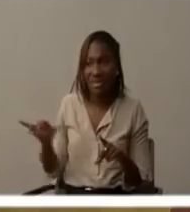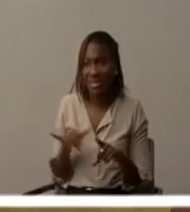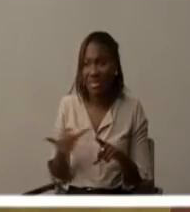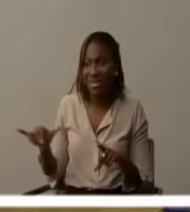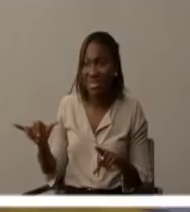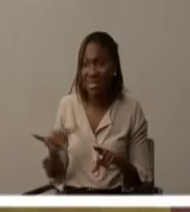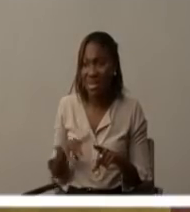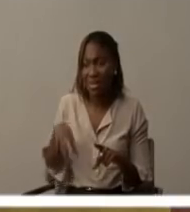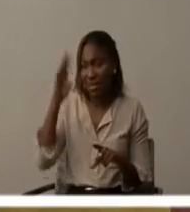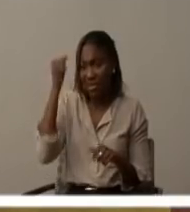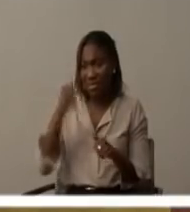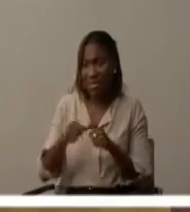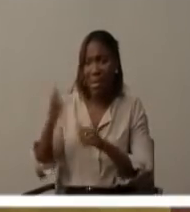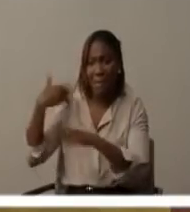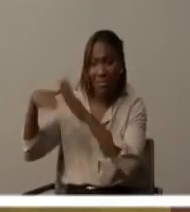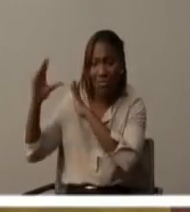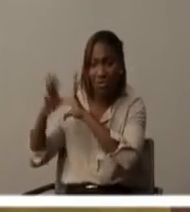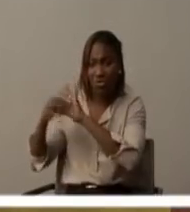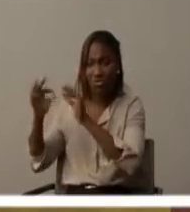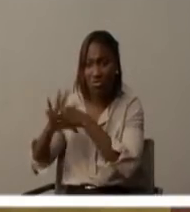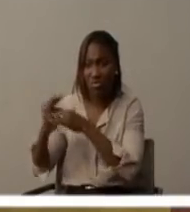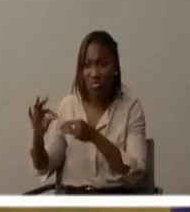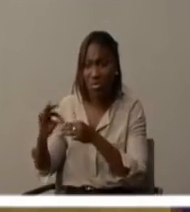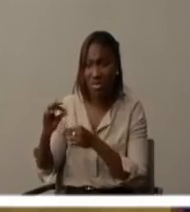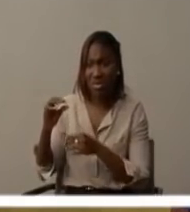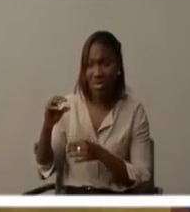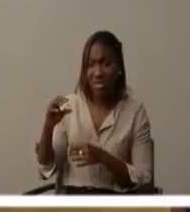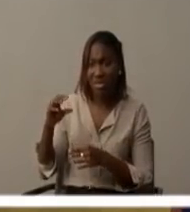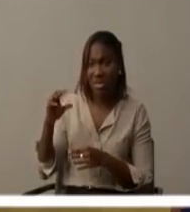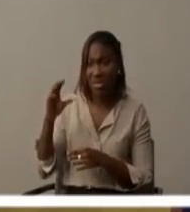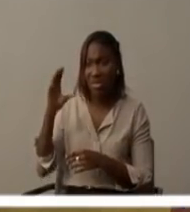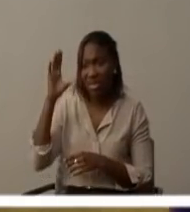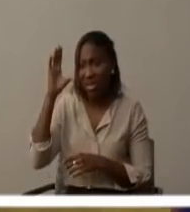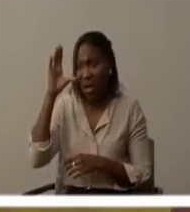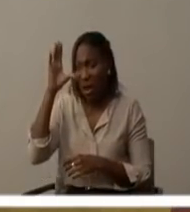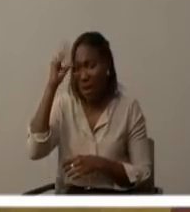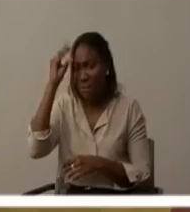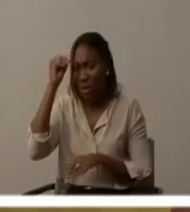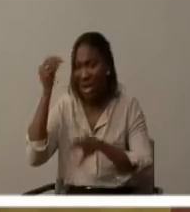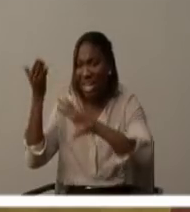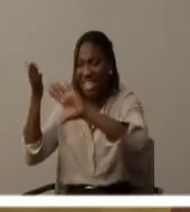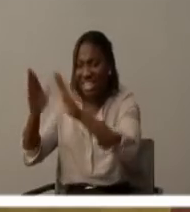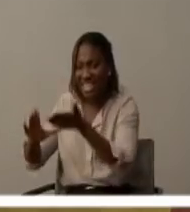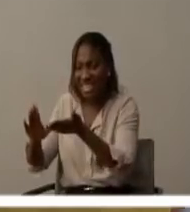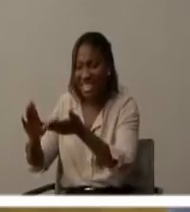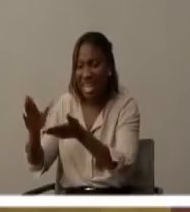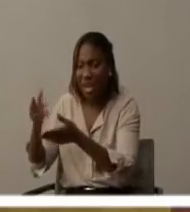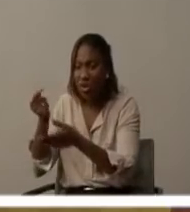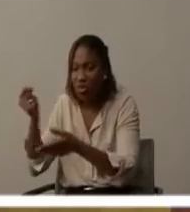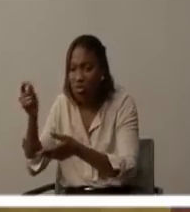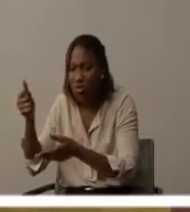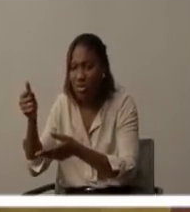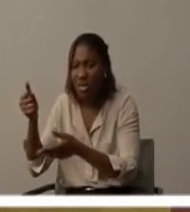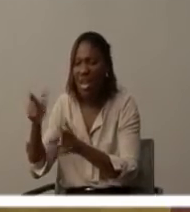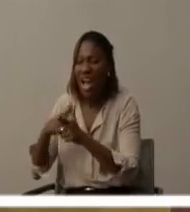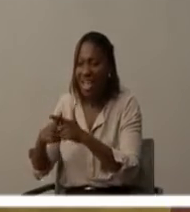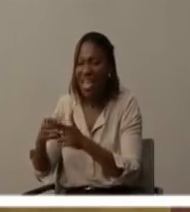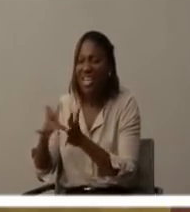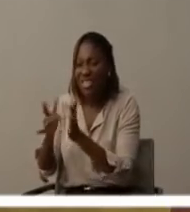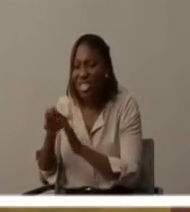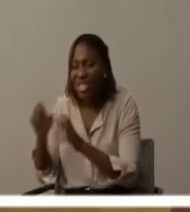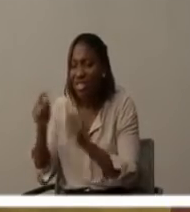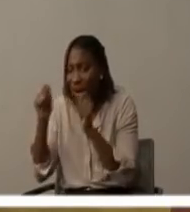died with the widow, and Jesus raised him. He's still intact. But after 4 days, he is decomposing,